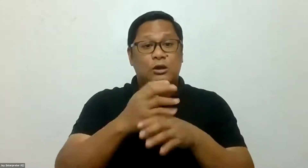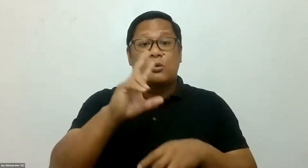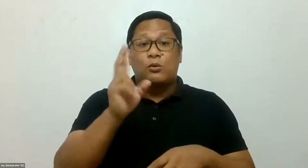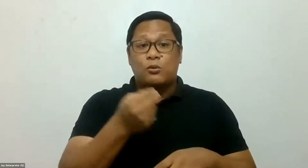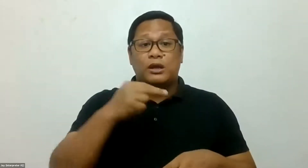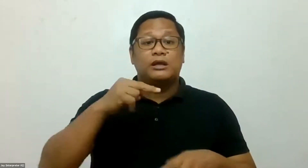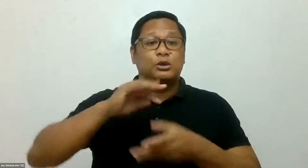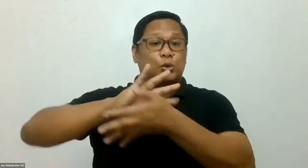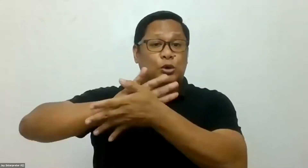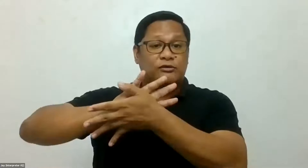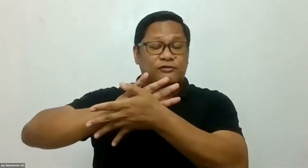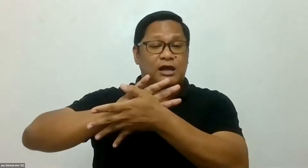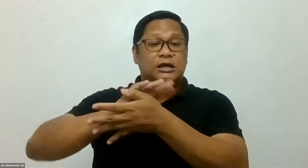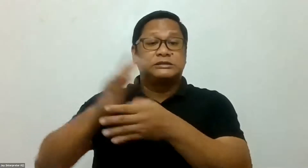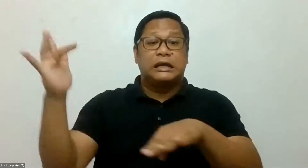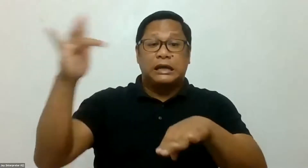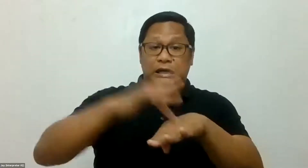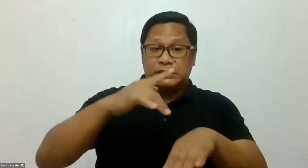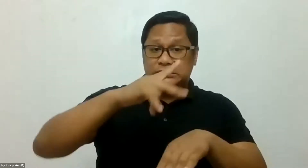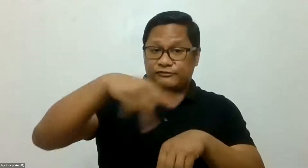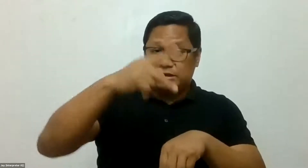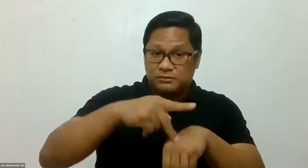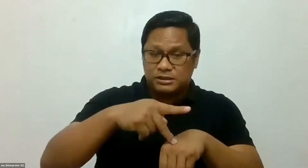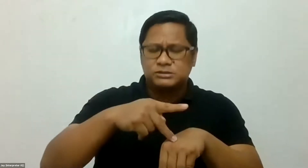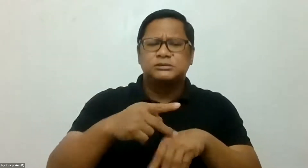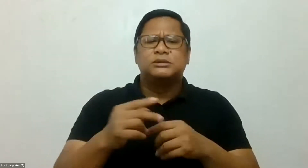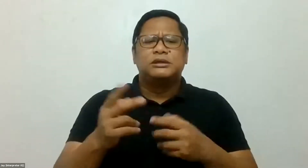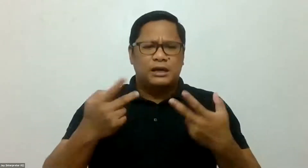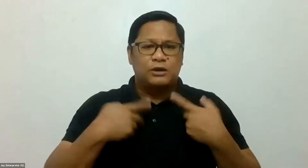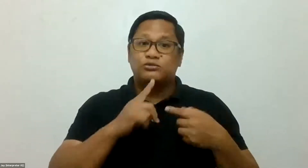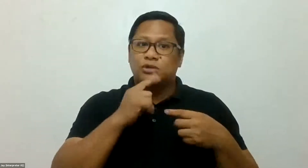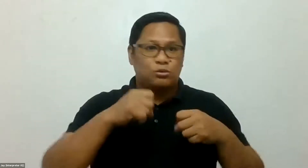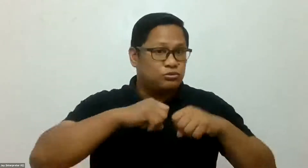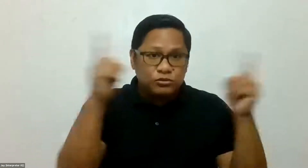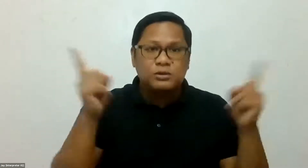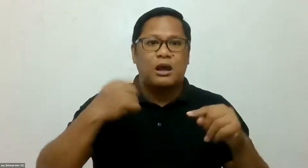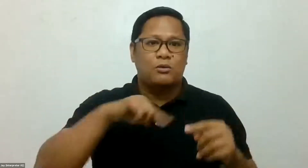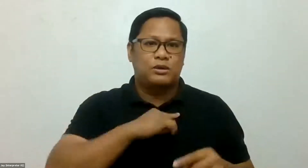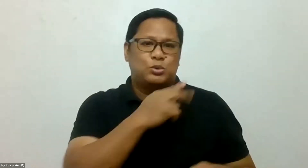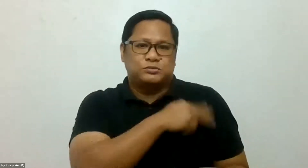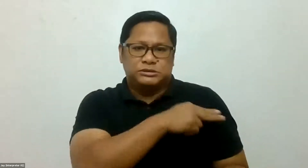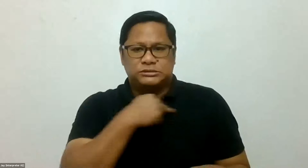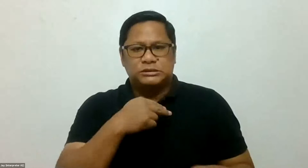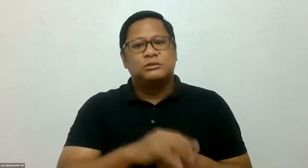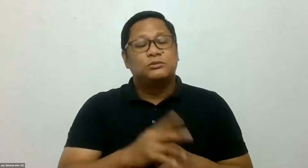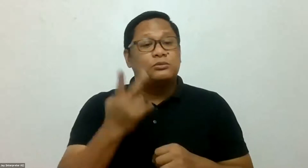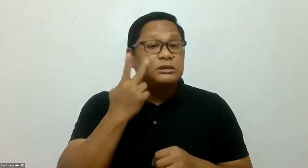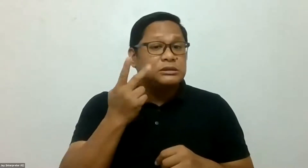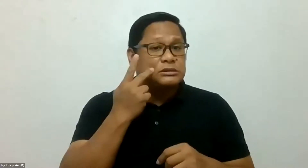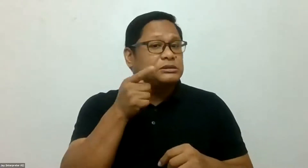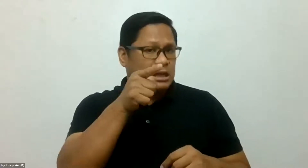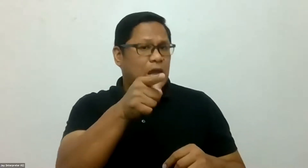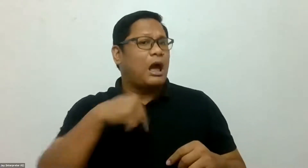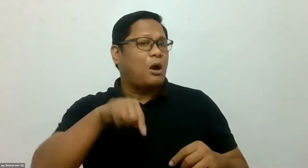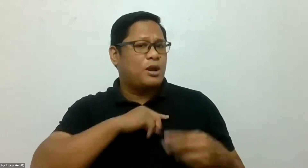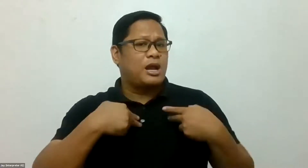our country this year, and when those infected started to overwhelm our hospitals, we saw how strained our healthcare